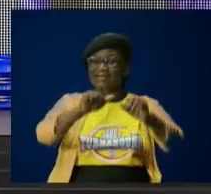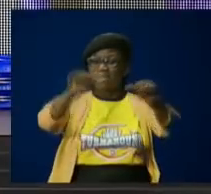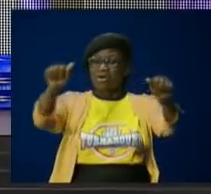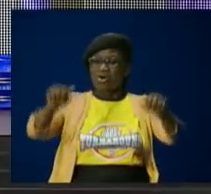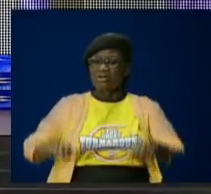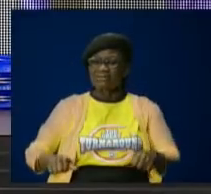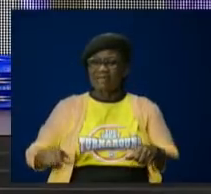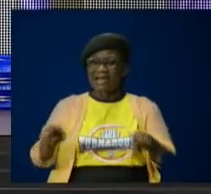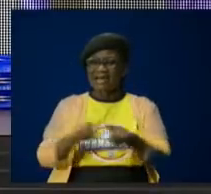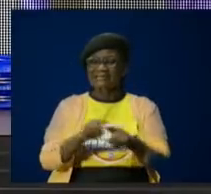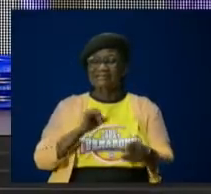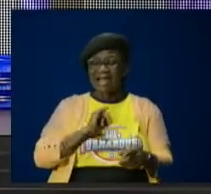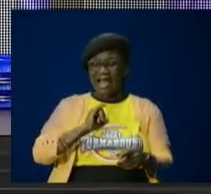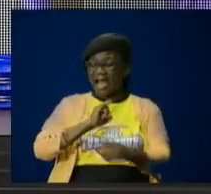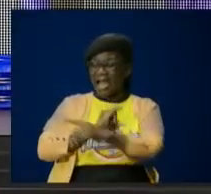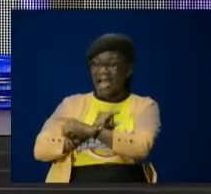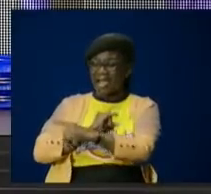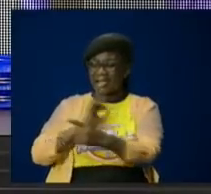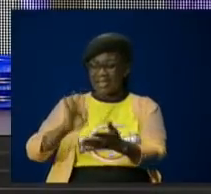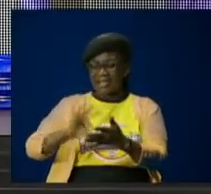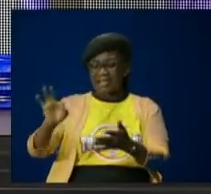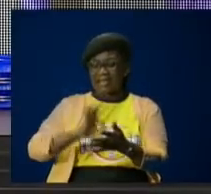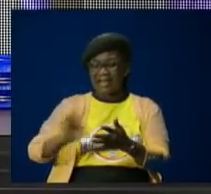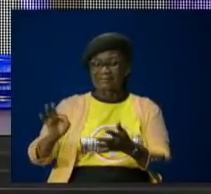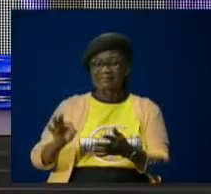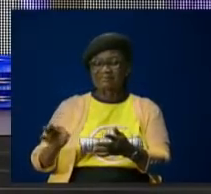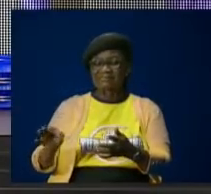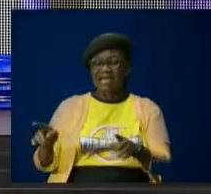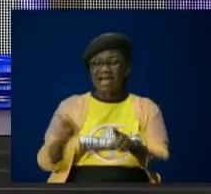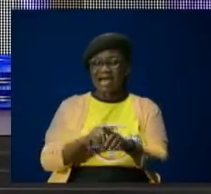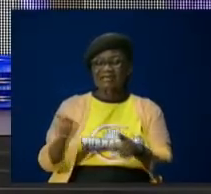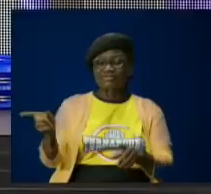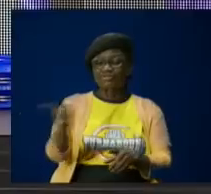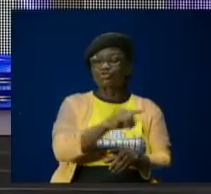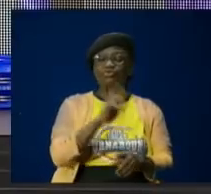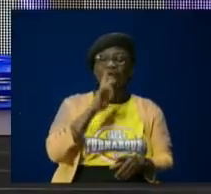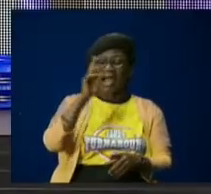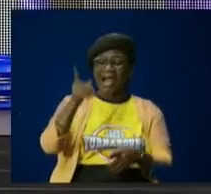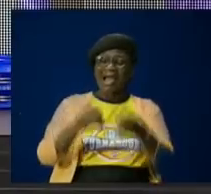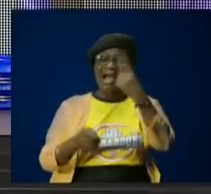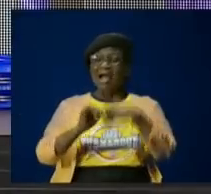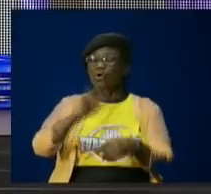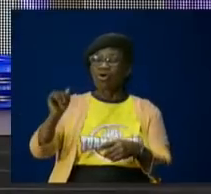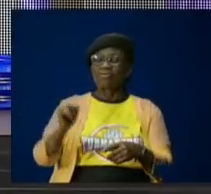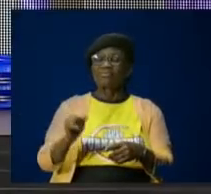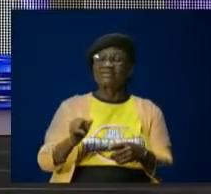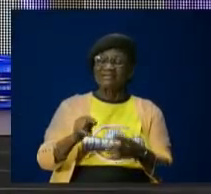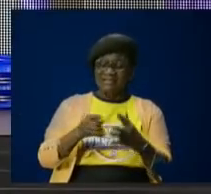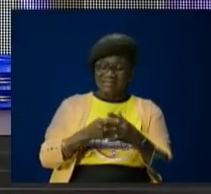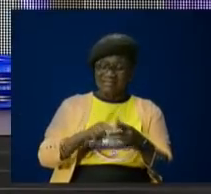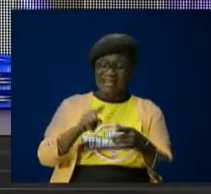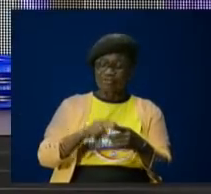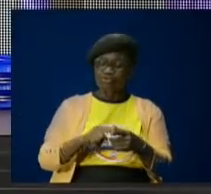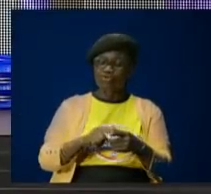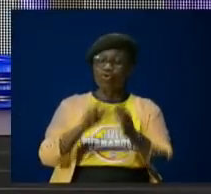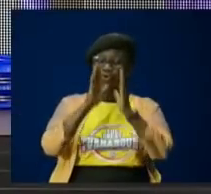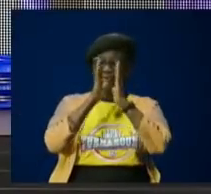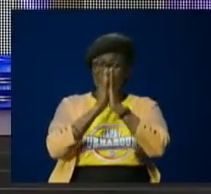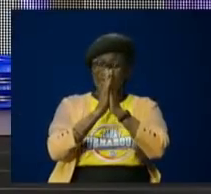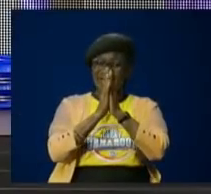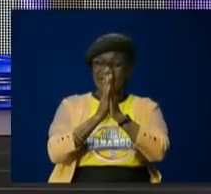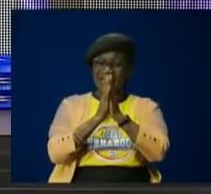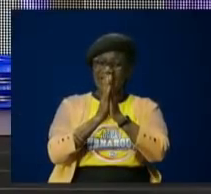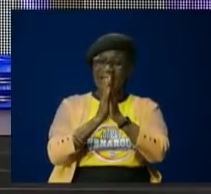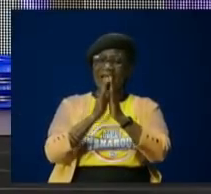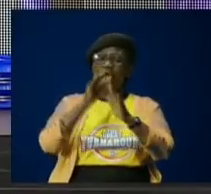As I'm counting, and as you are coming, begin to pray, calling on the Lord